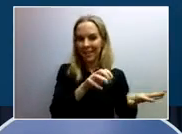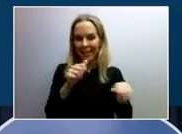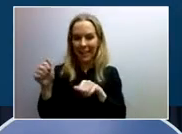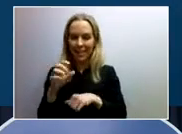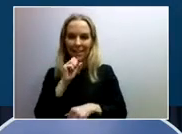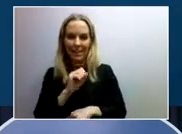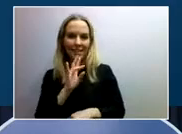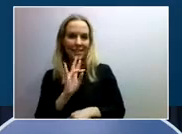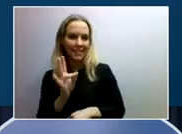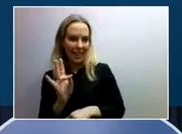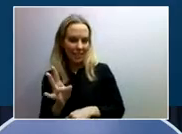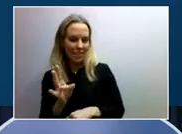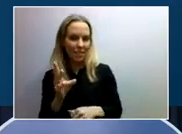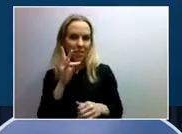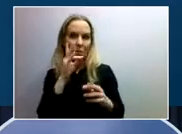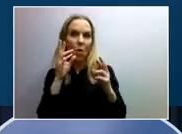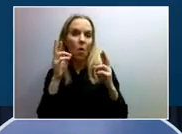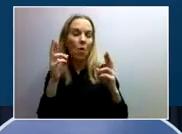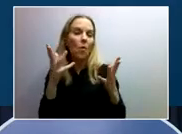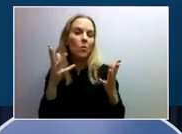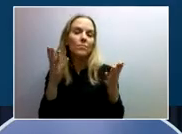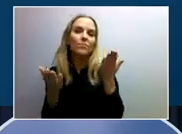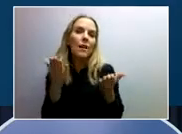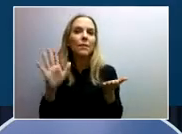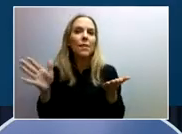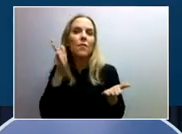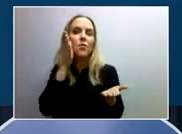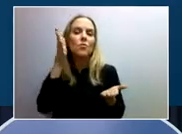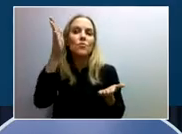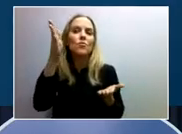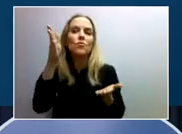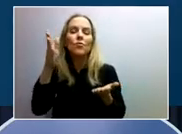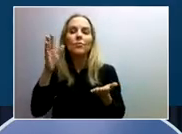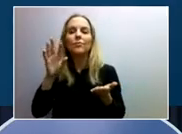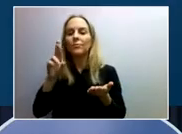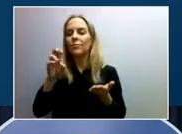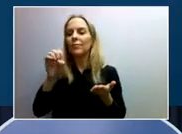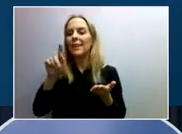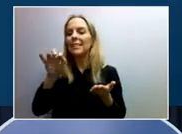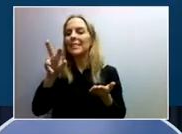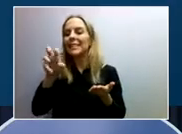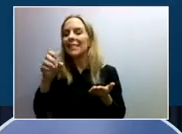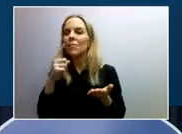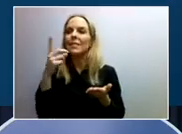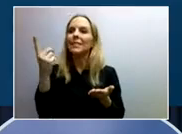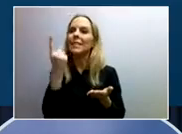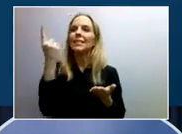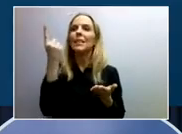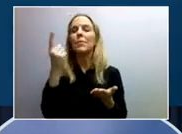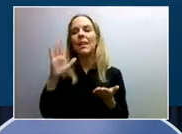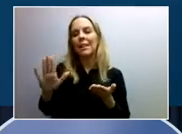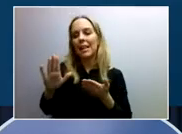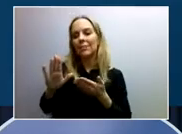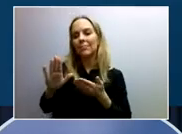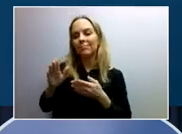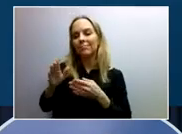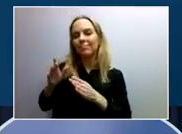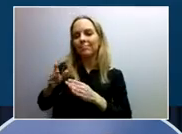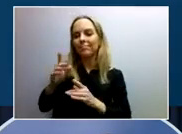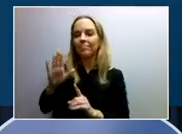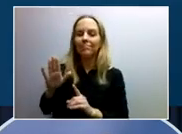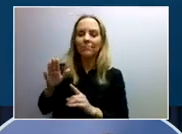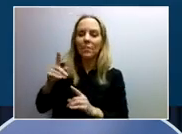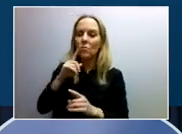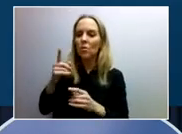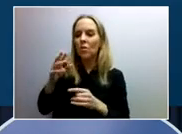perhaps a future relative of his someday will say something nice about their next of kin who once reported, pondered, wrote,